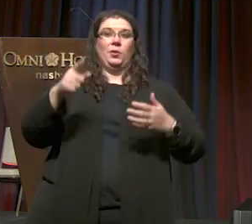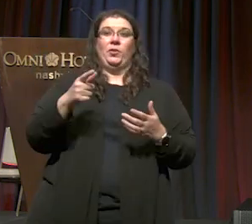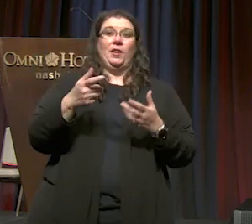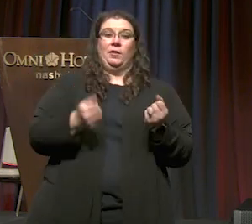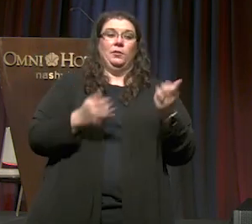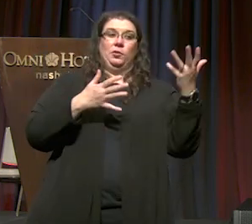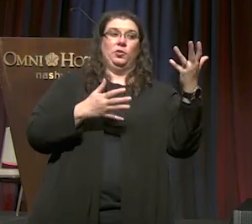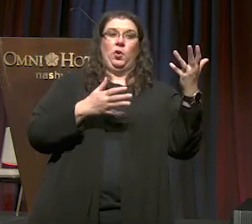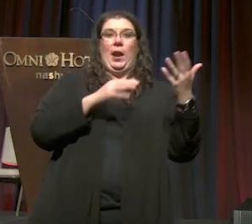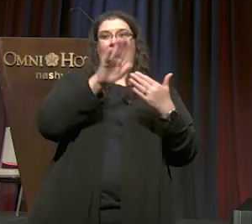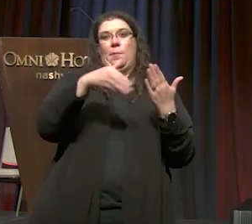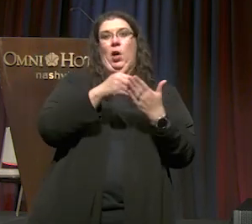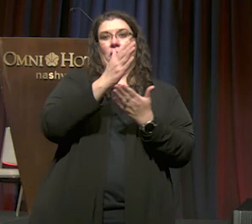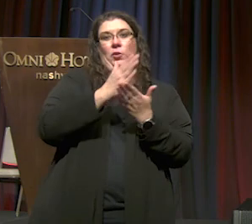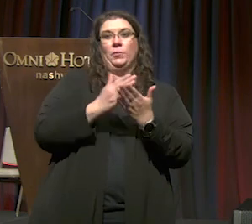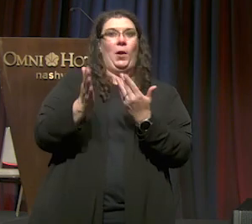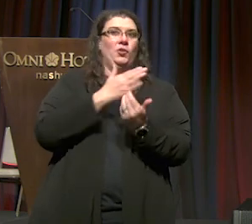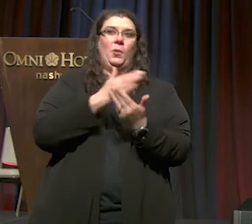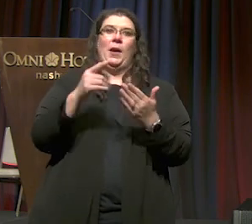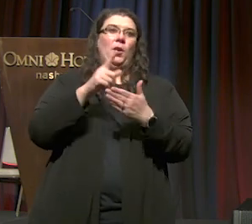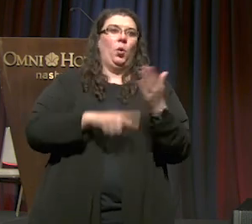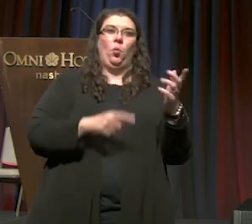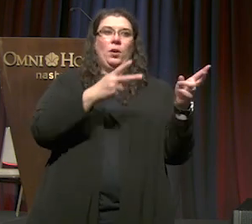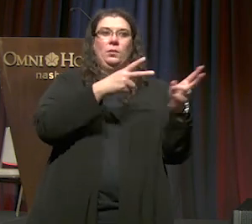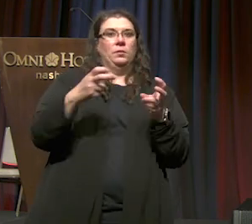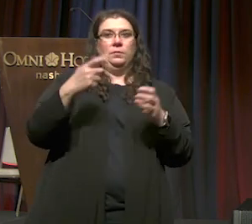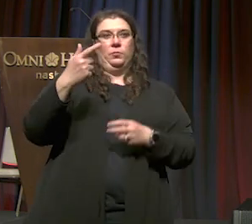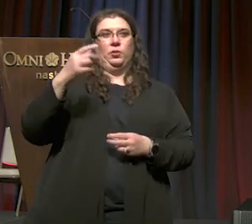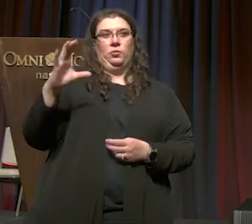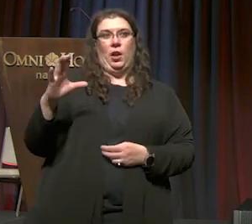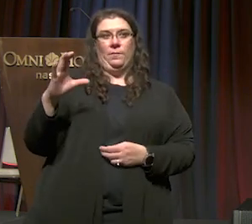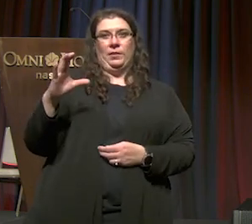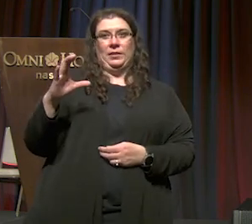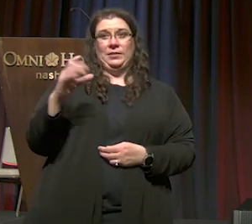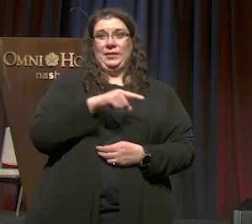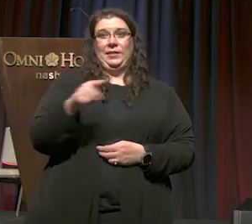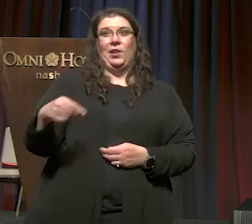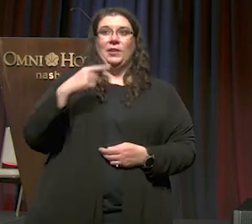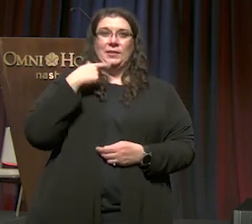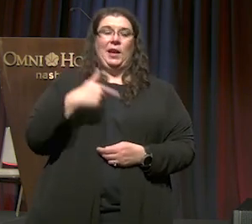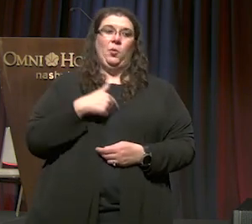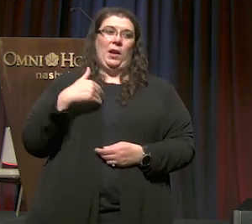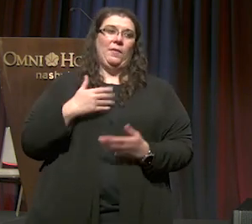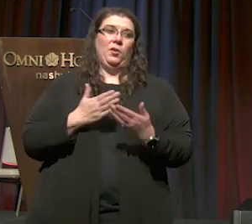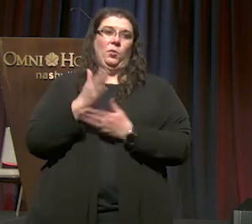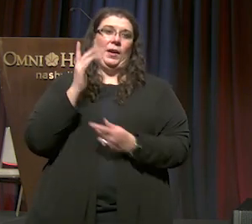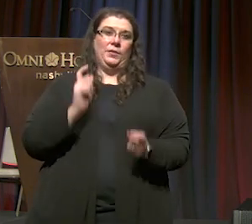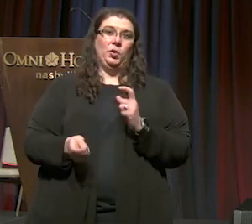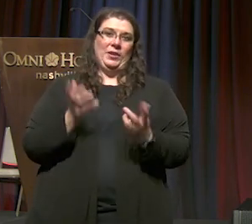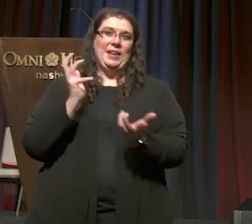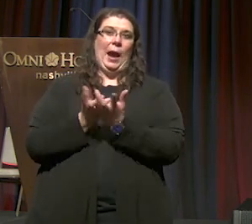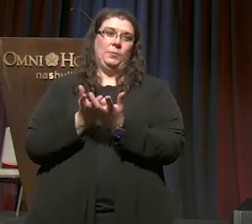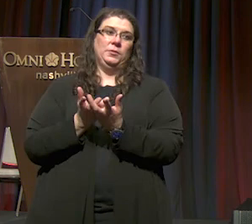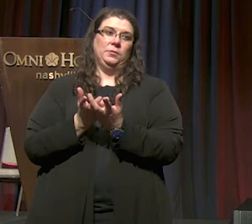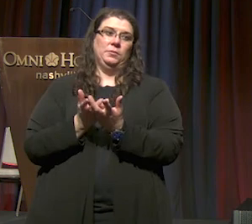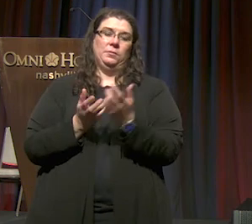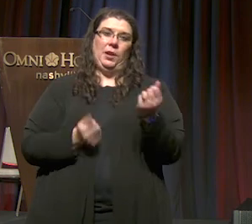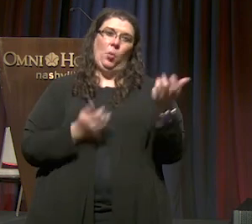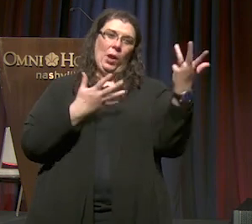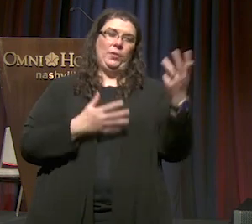all those bits. No matter what comes out of General Conference, they're going to say, we have the right to adapt, away with